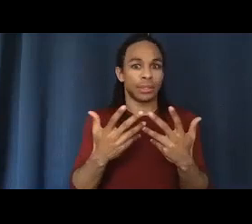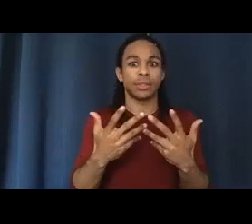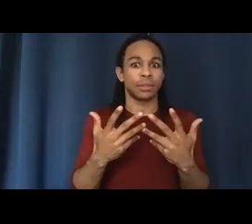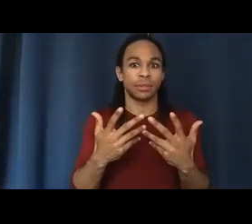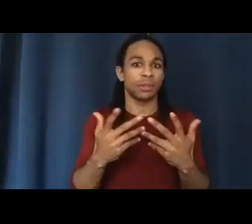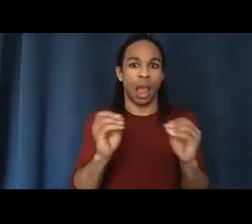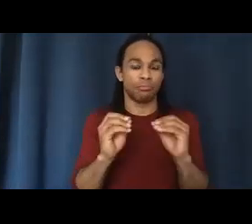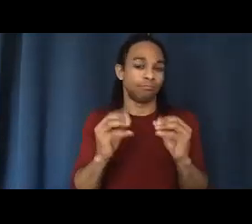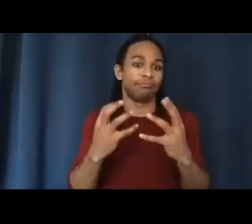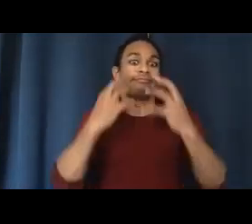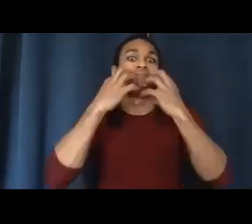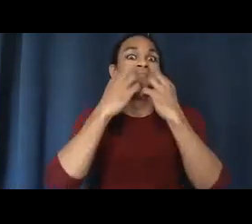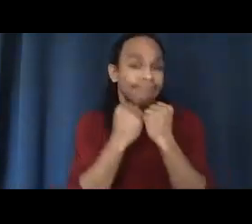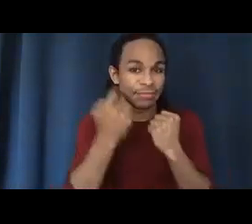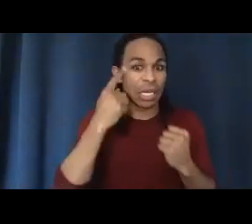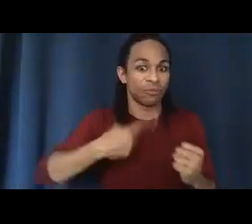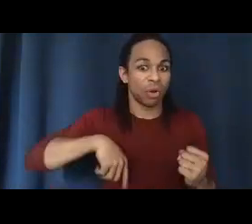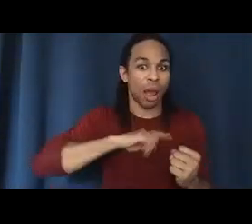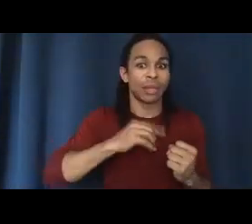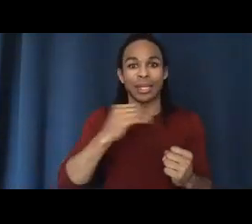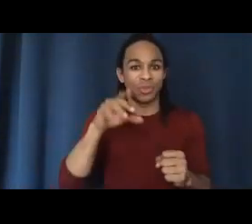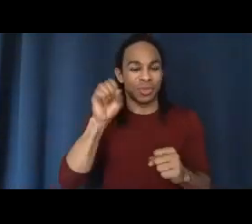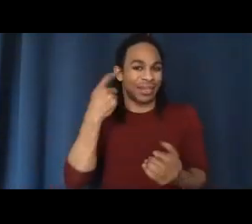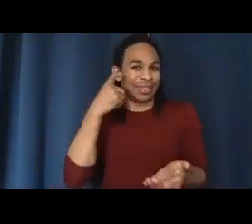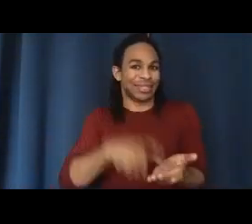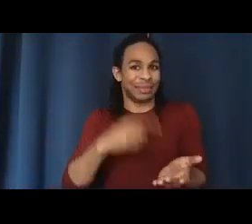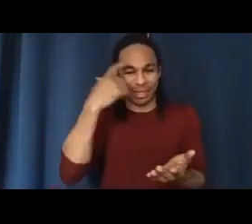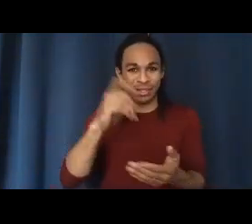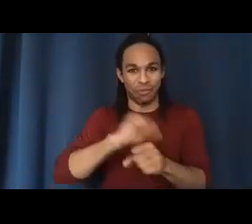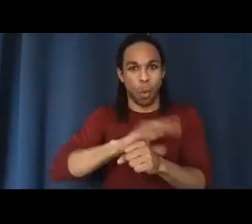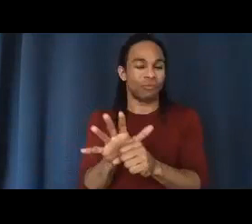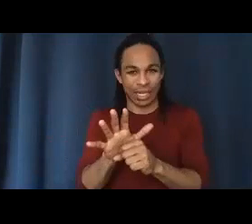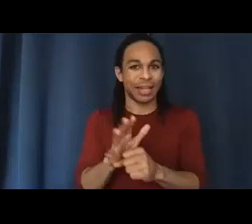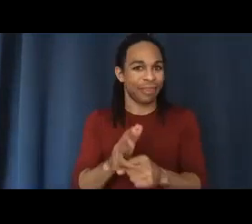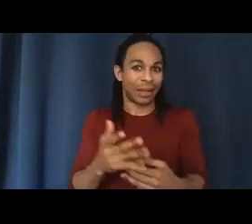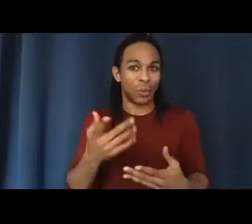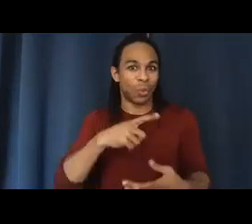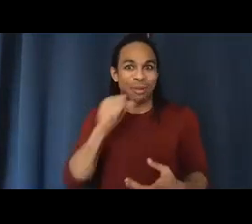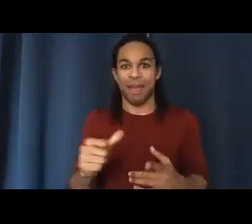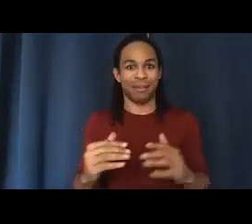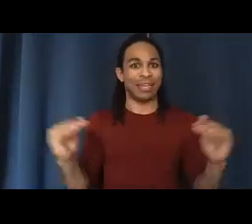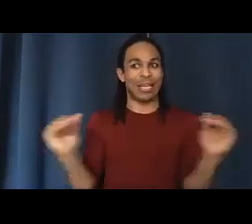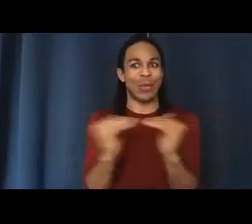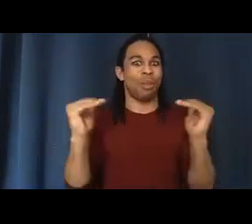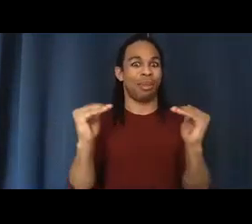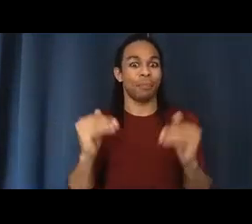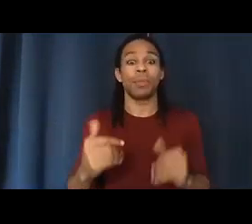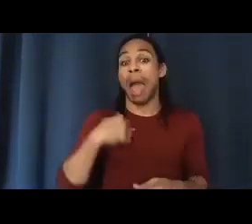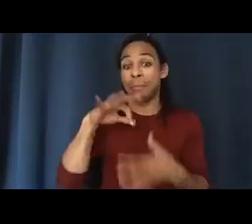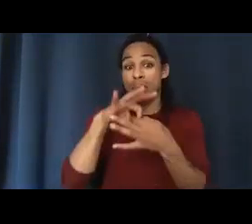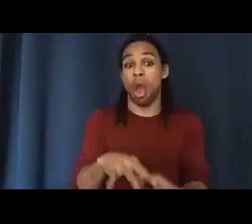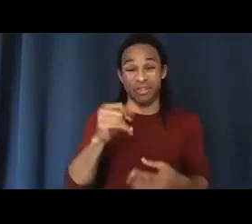is a picture of our national encounter, a women national encounter. And I belong to that group. It's a